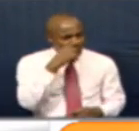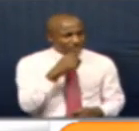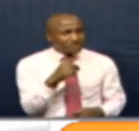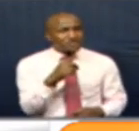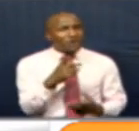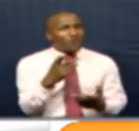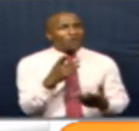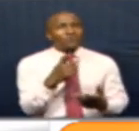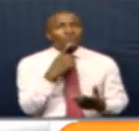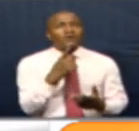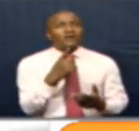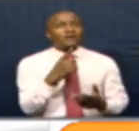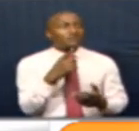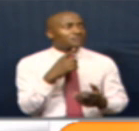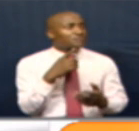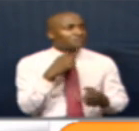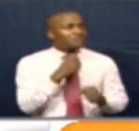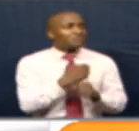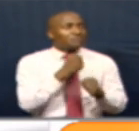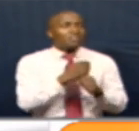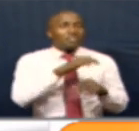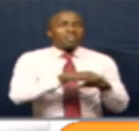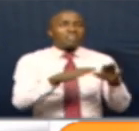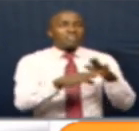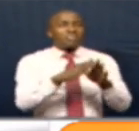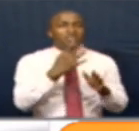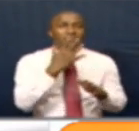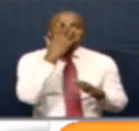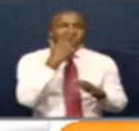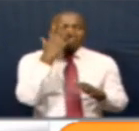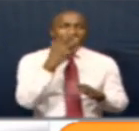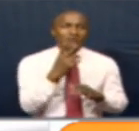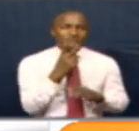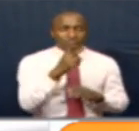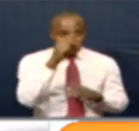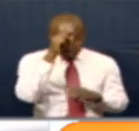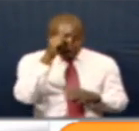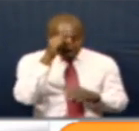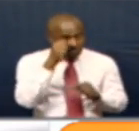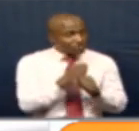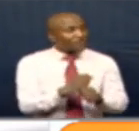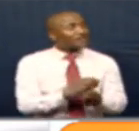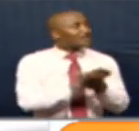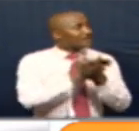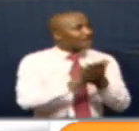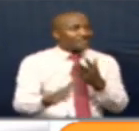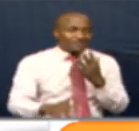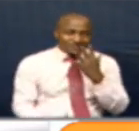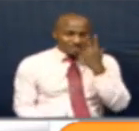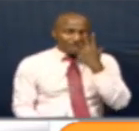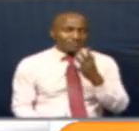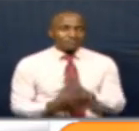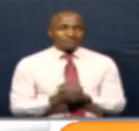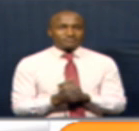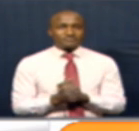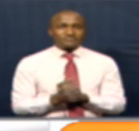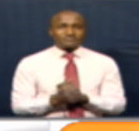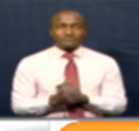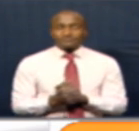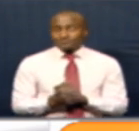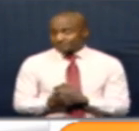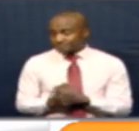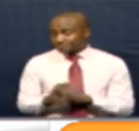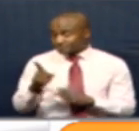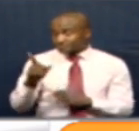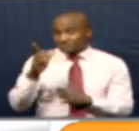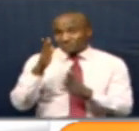100 departments overshadowing each other? Total embarrassment for two governments doing nothing at all. Shame. I think, and the